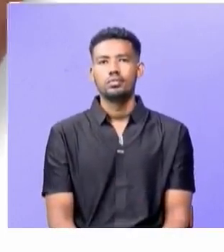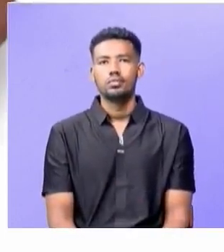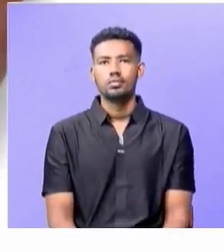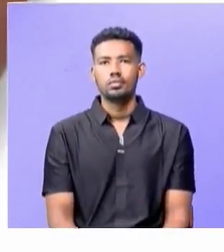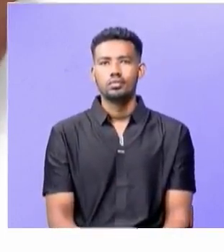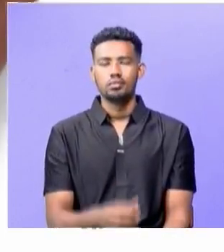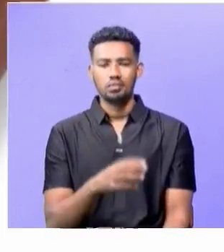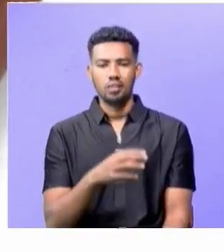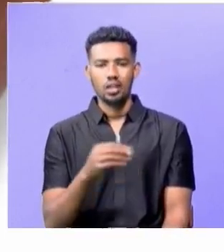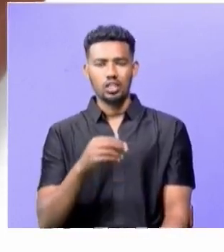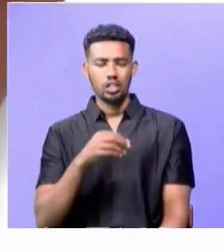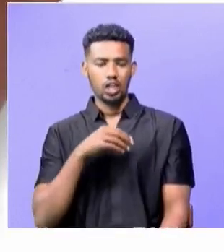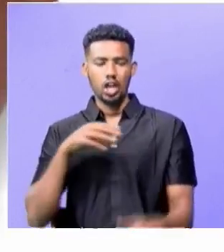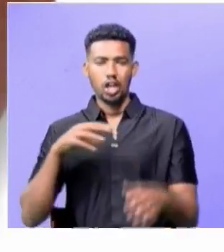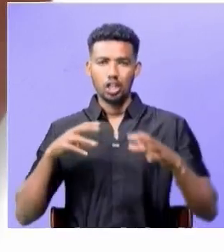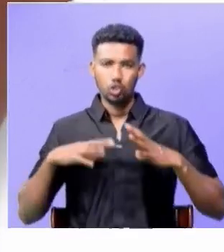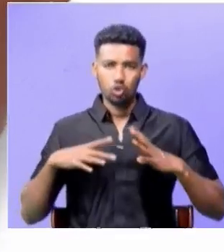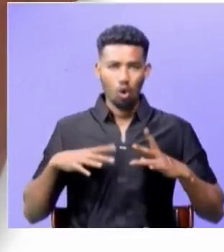enjoy.